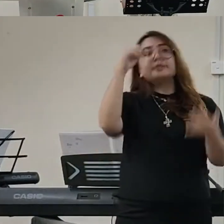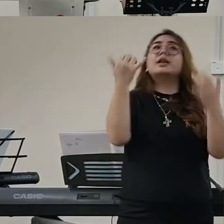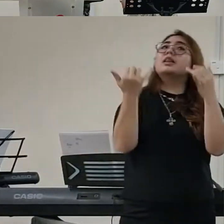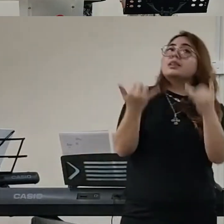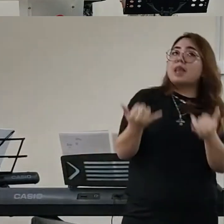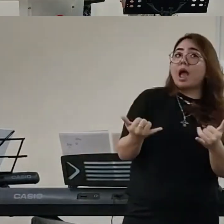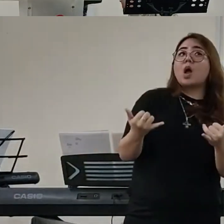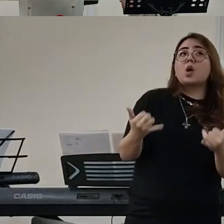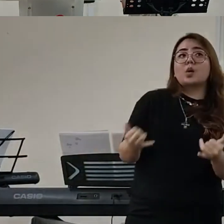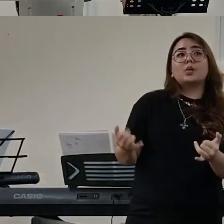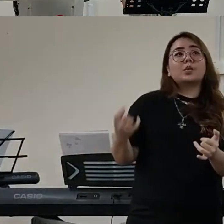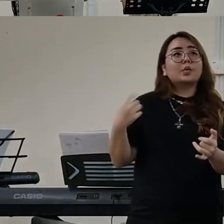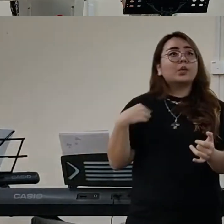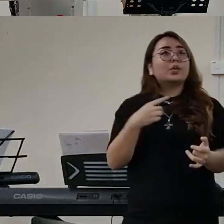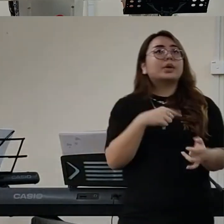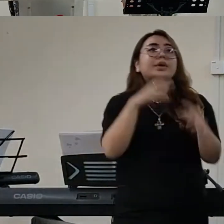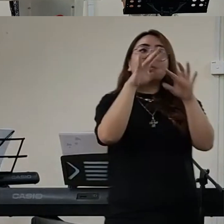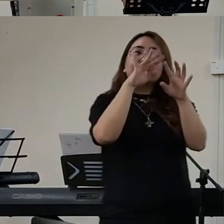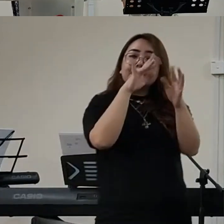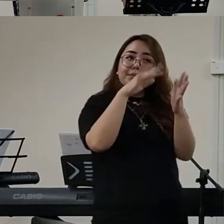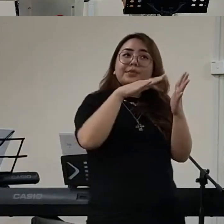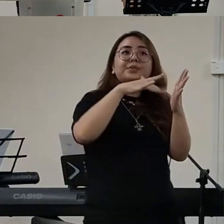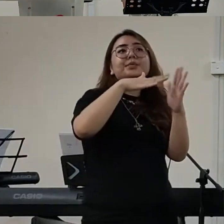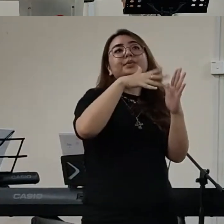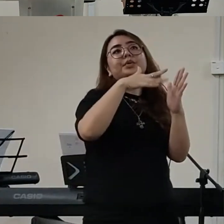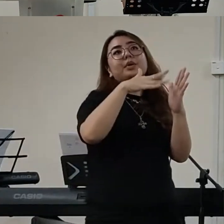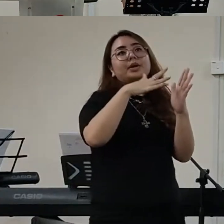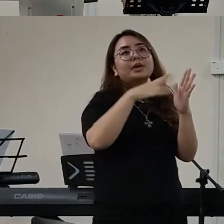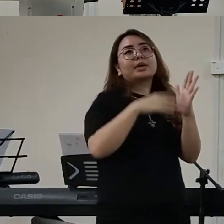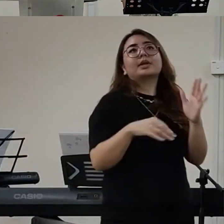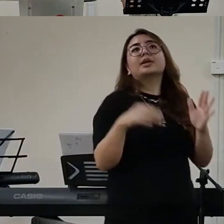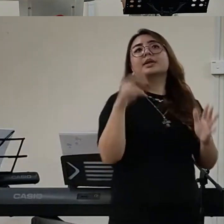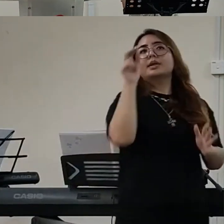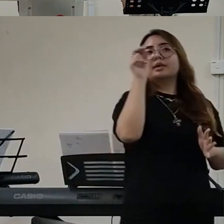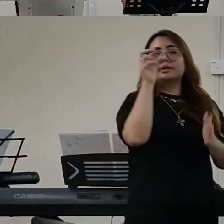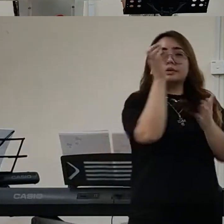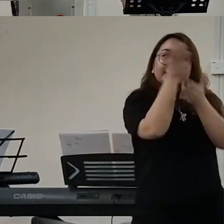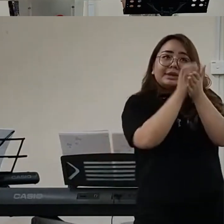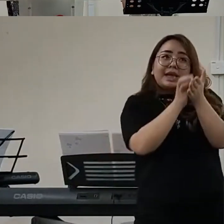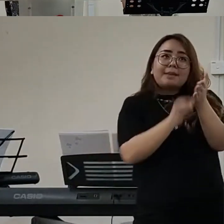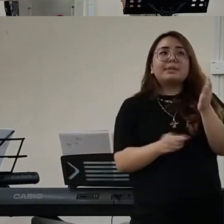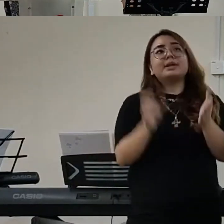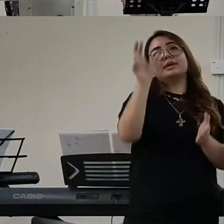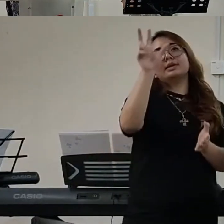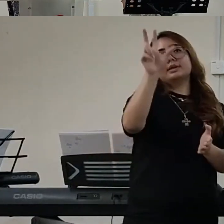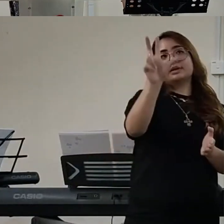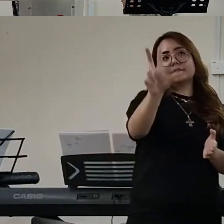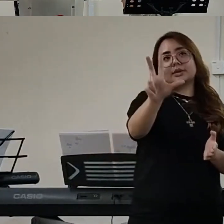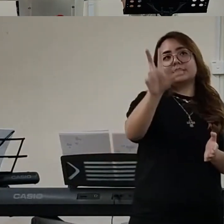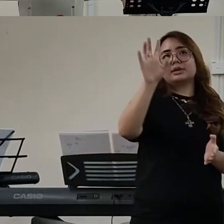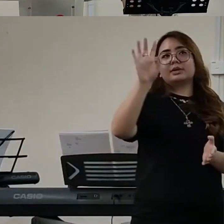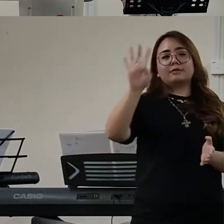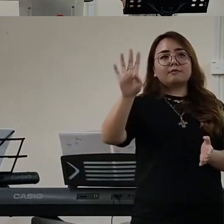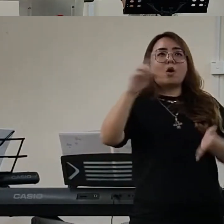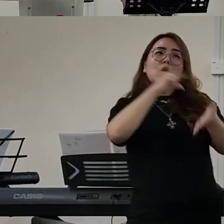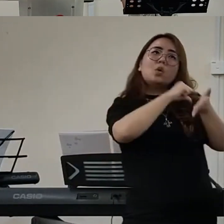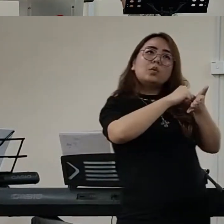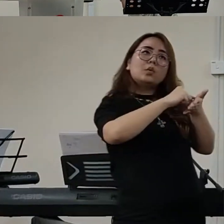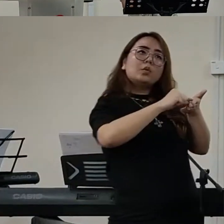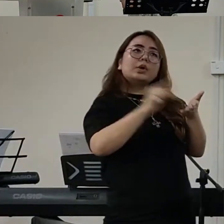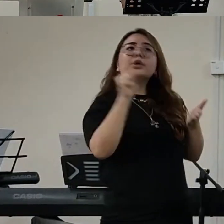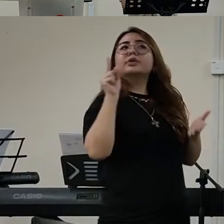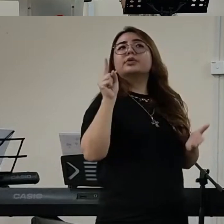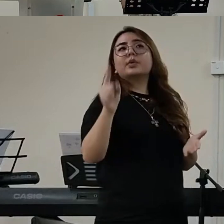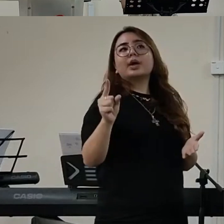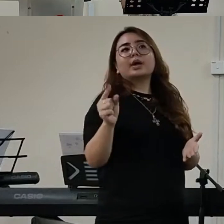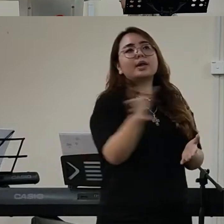precious, precious chapter, Ezekiel chapter 34. Verse 1 says, "And the word of